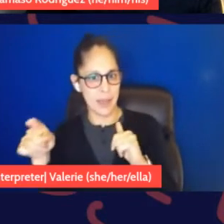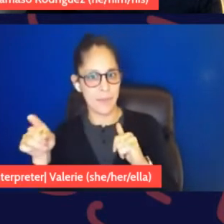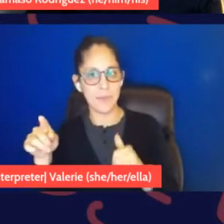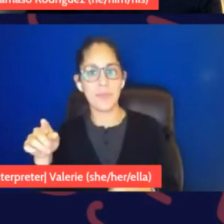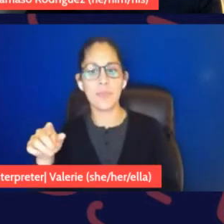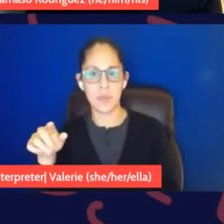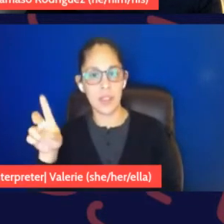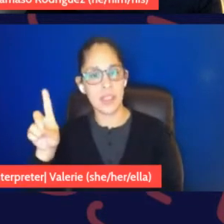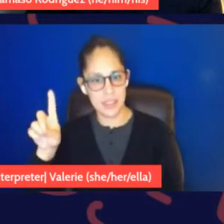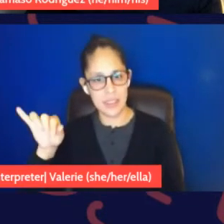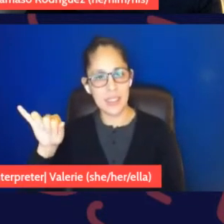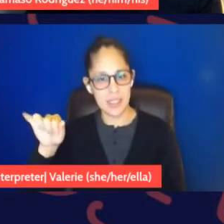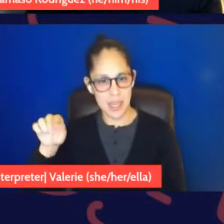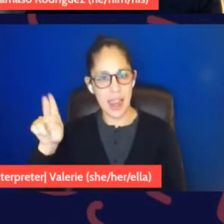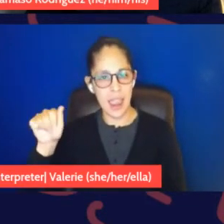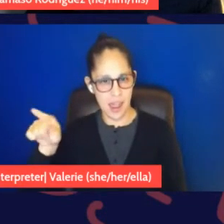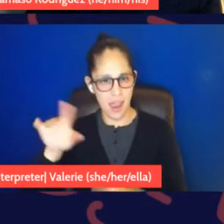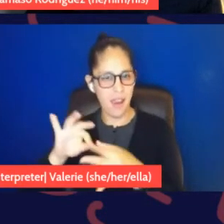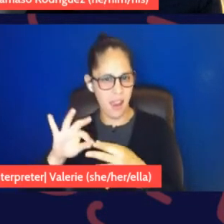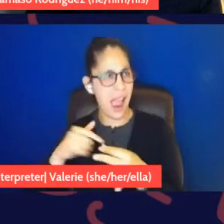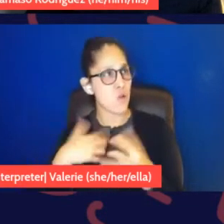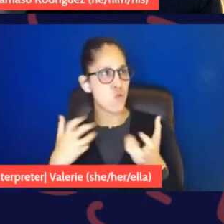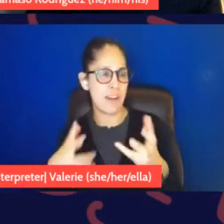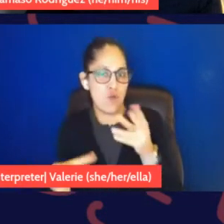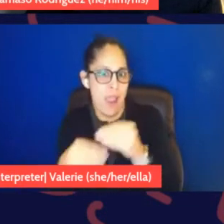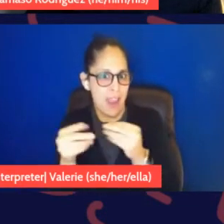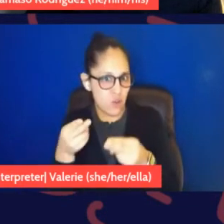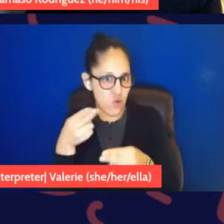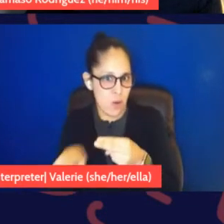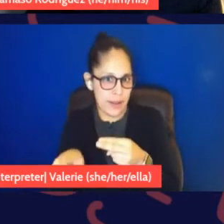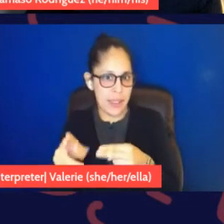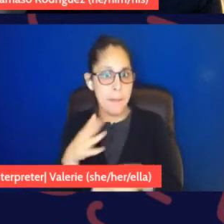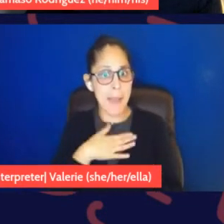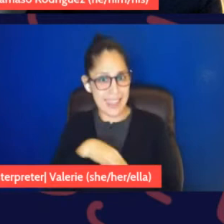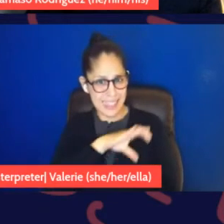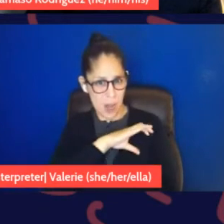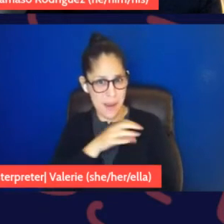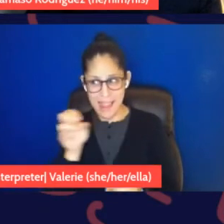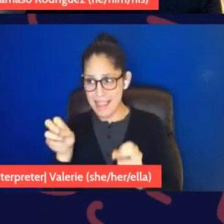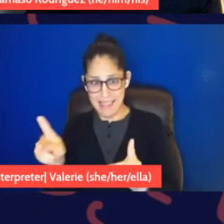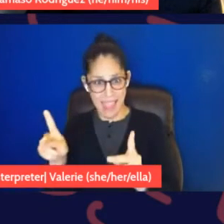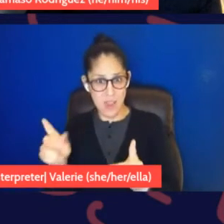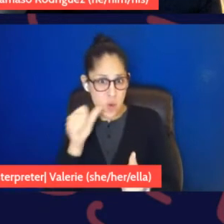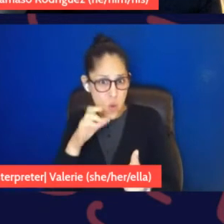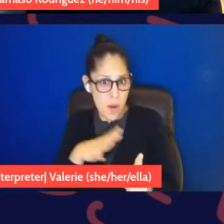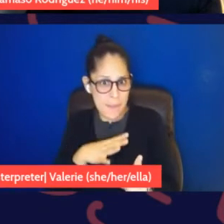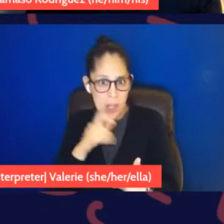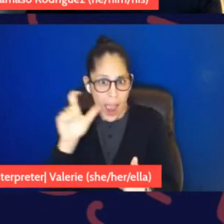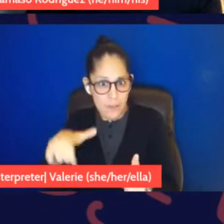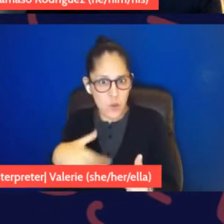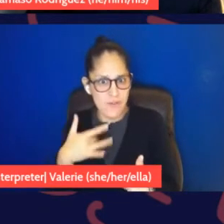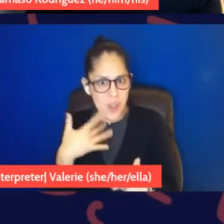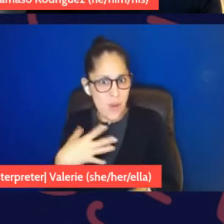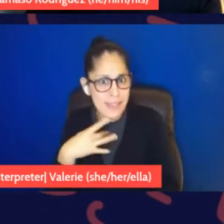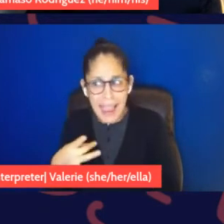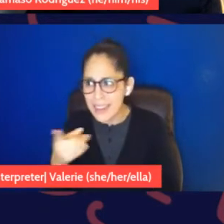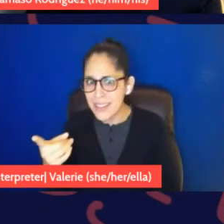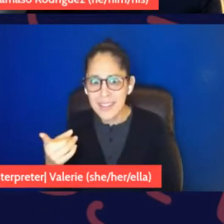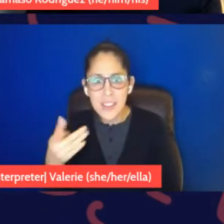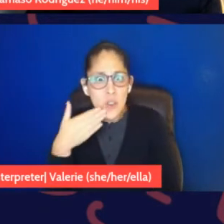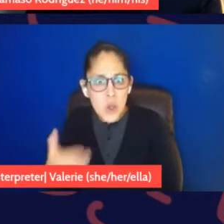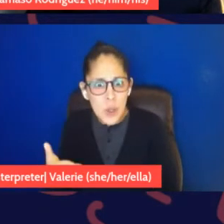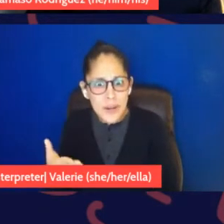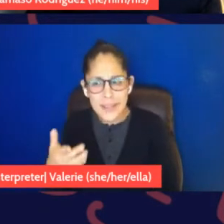I just wanted to quickly jump in and also, like, for my characters, let the women be unlikable. Let them be kind of